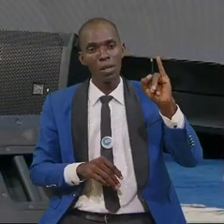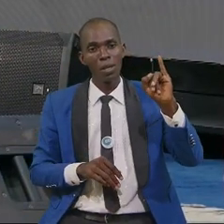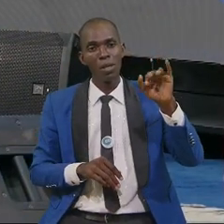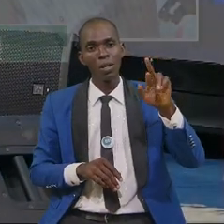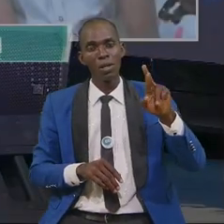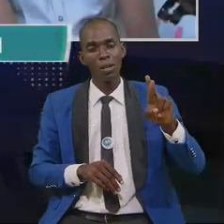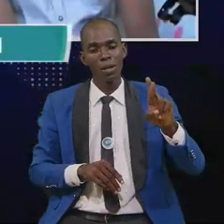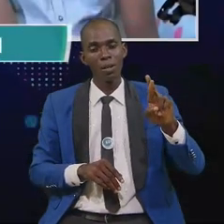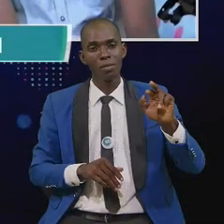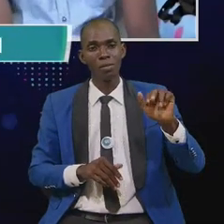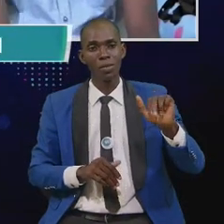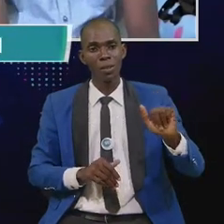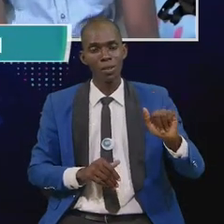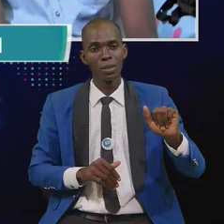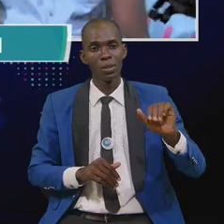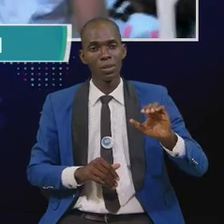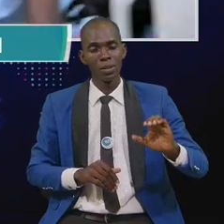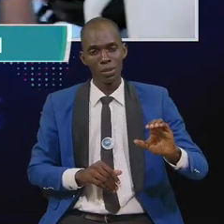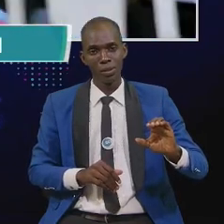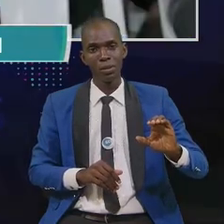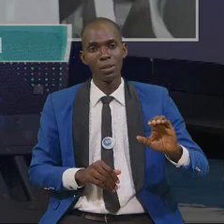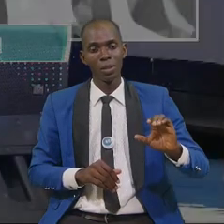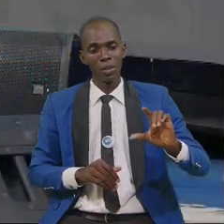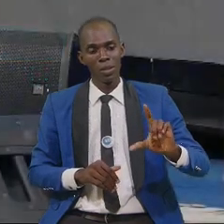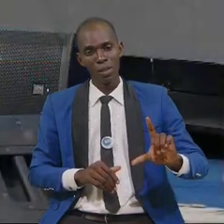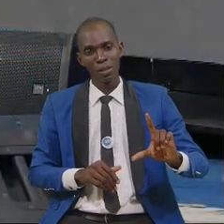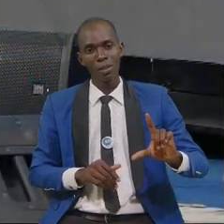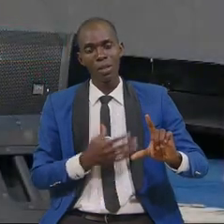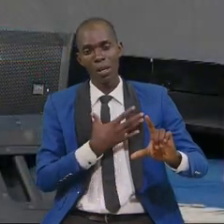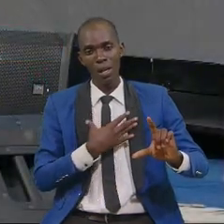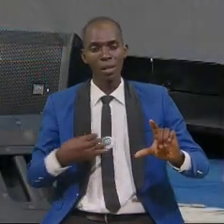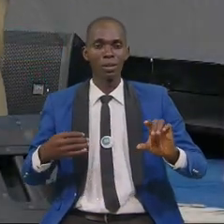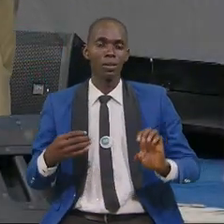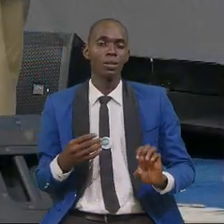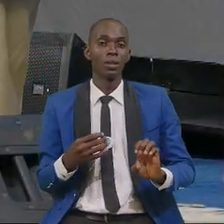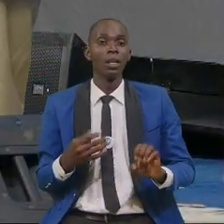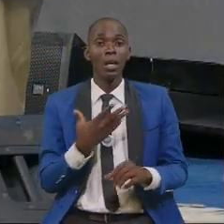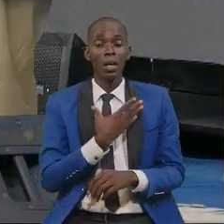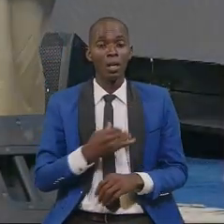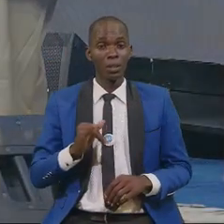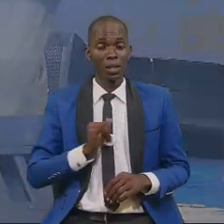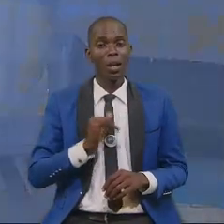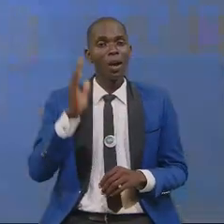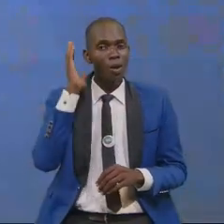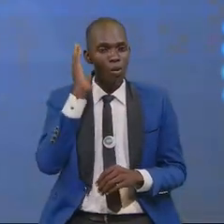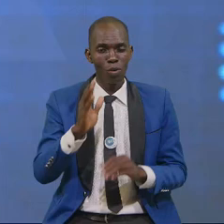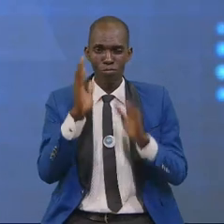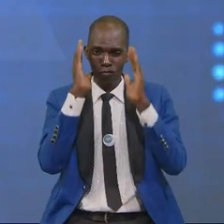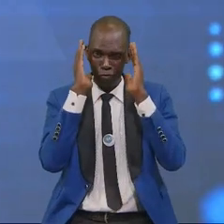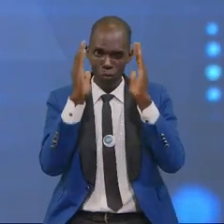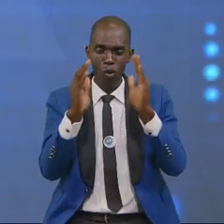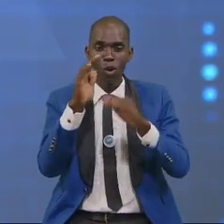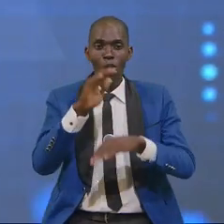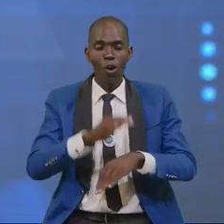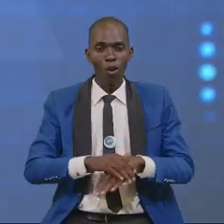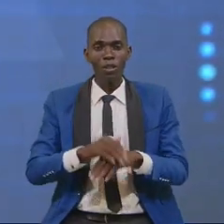A, as a C, an L, an E. And I'm going to concentrate on each of